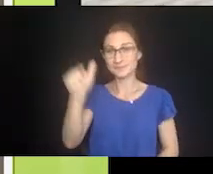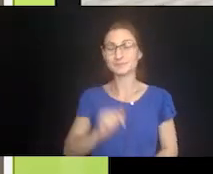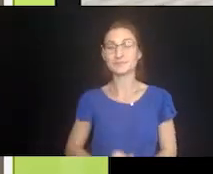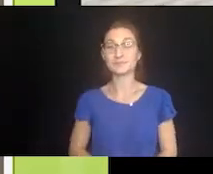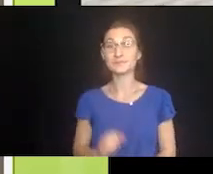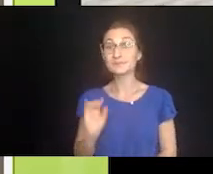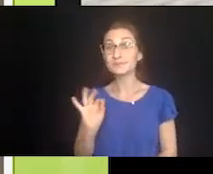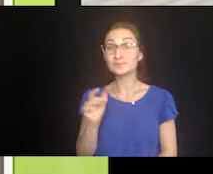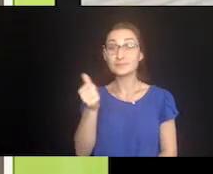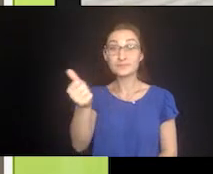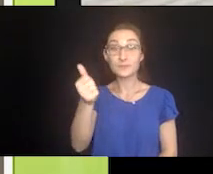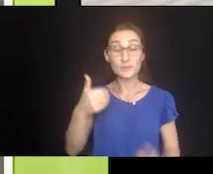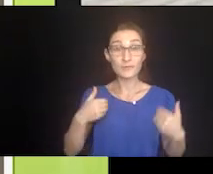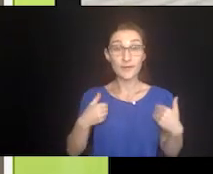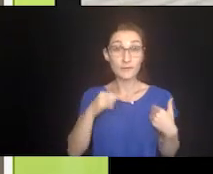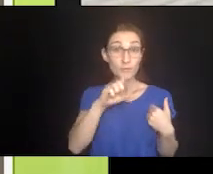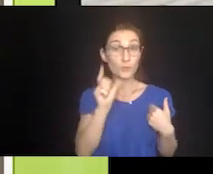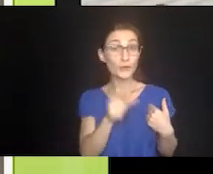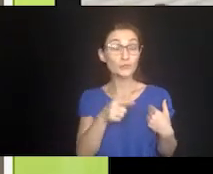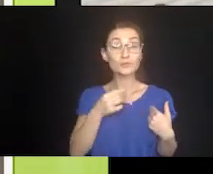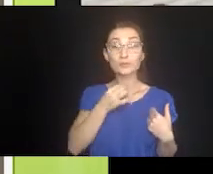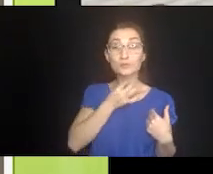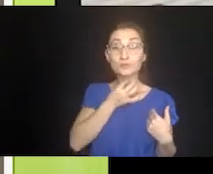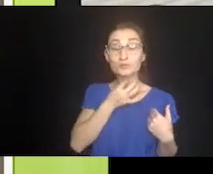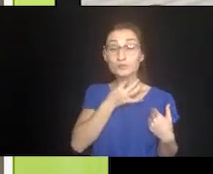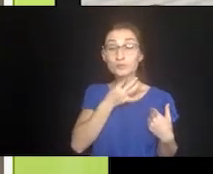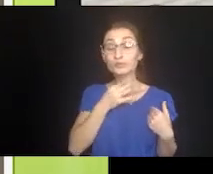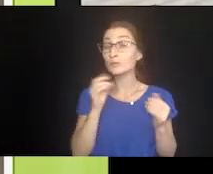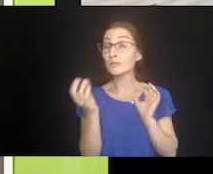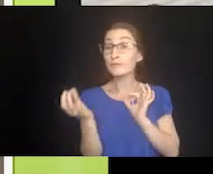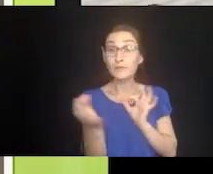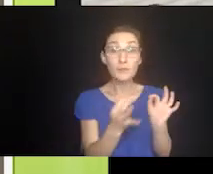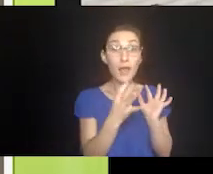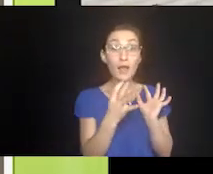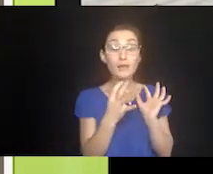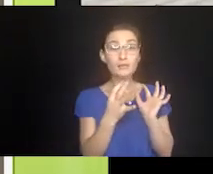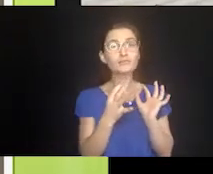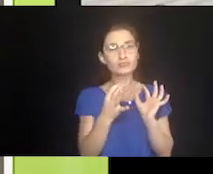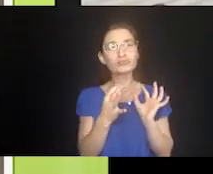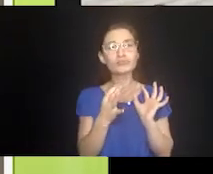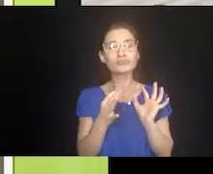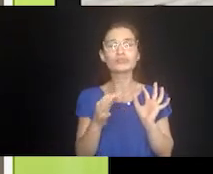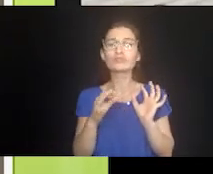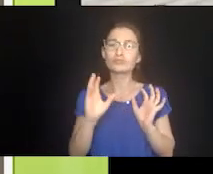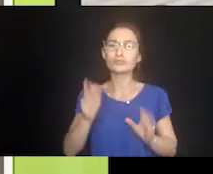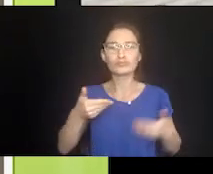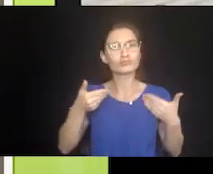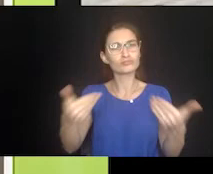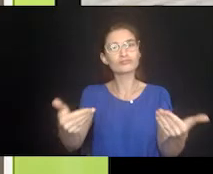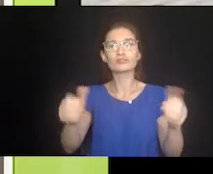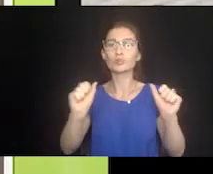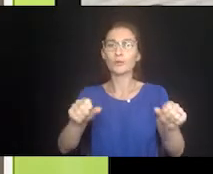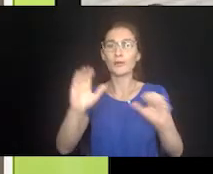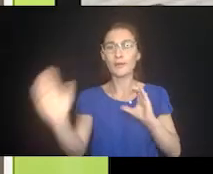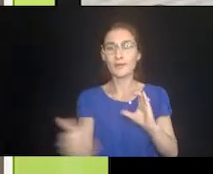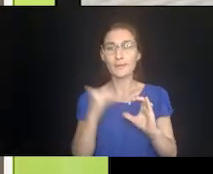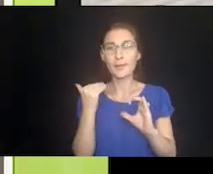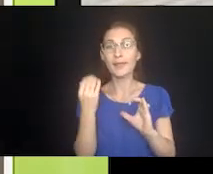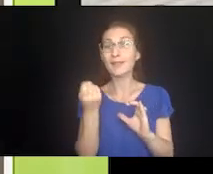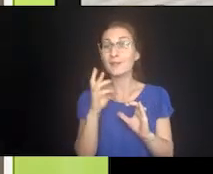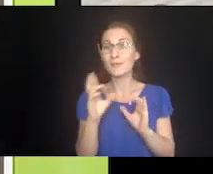questions later on. And if you have a question that we don't get to or feedback that you would like to give to